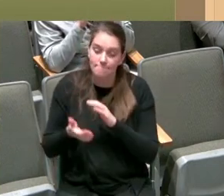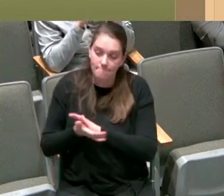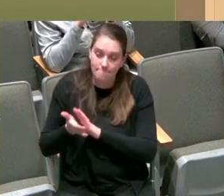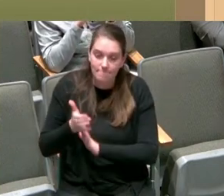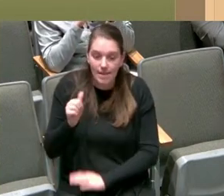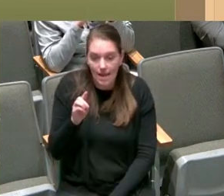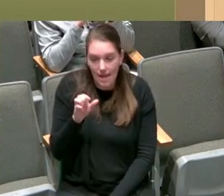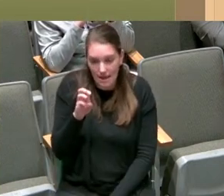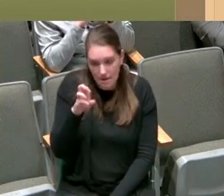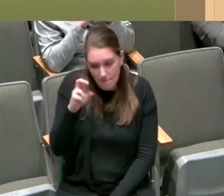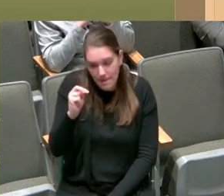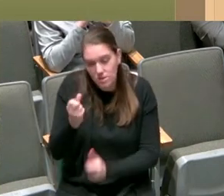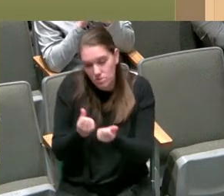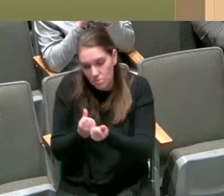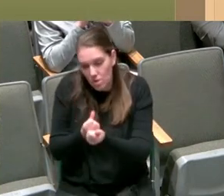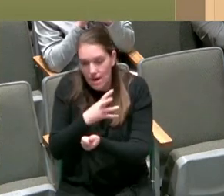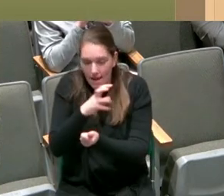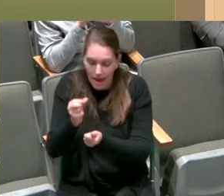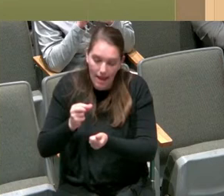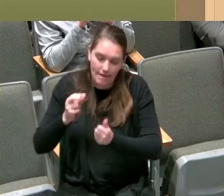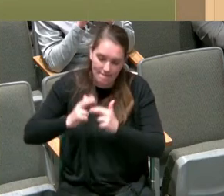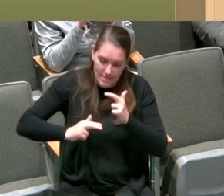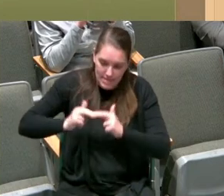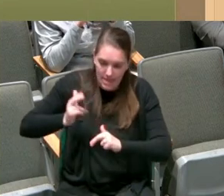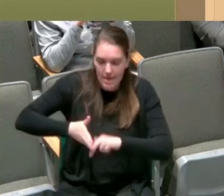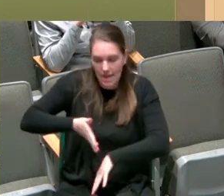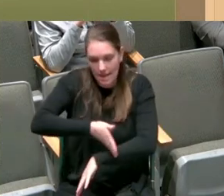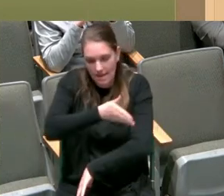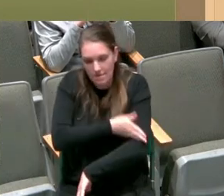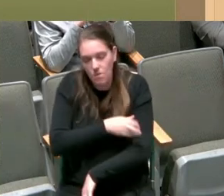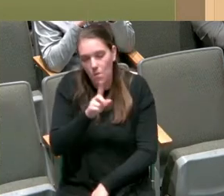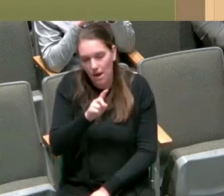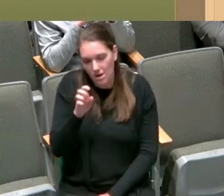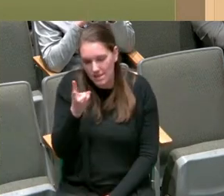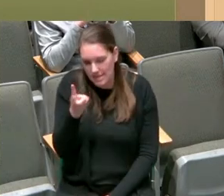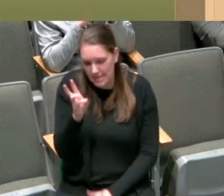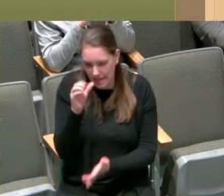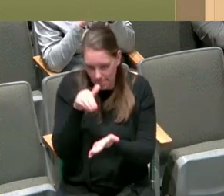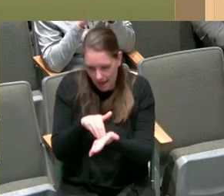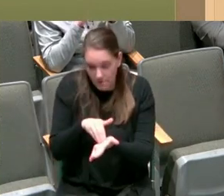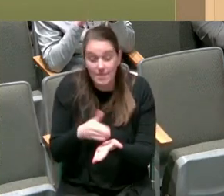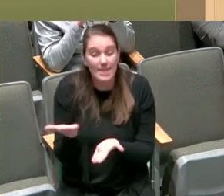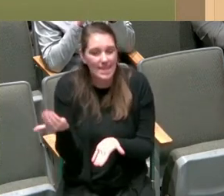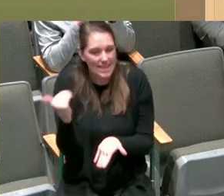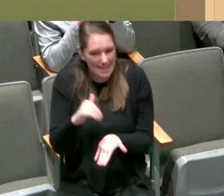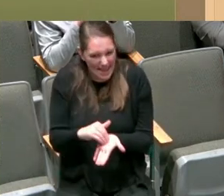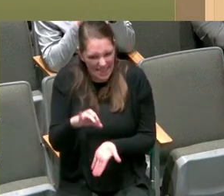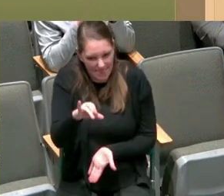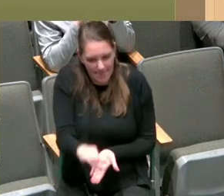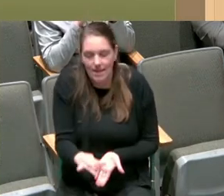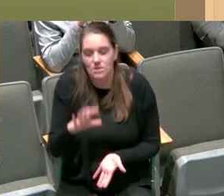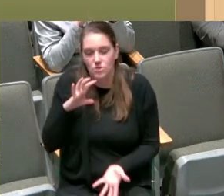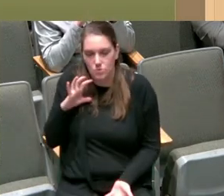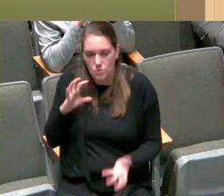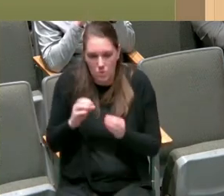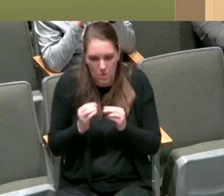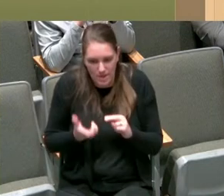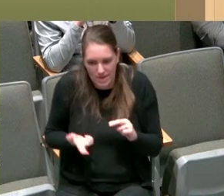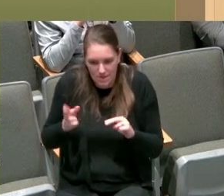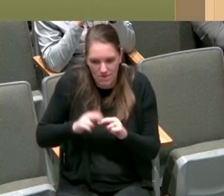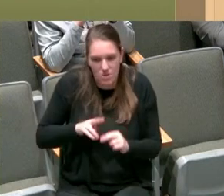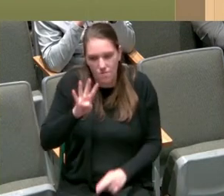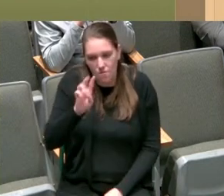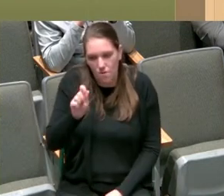support and facility enhancements at a hundred and sixteen thousand again the total increase of 4.4